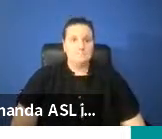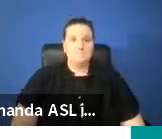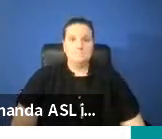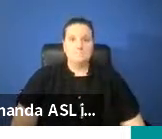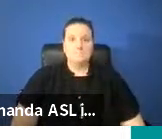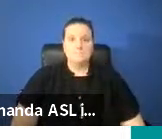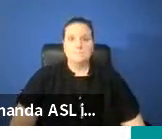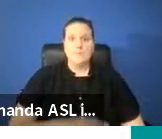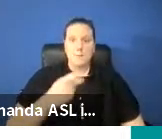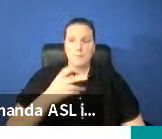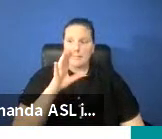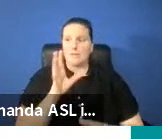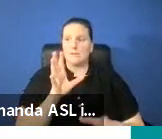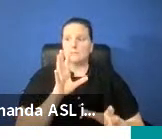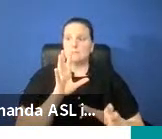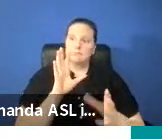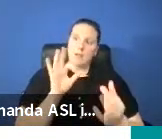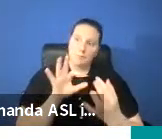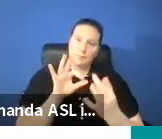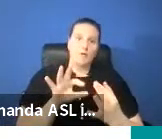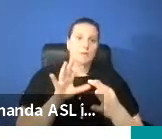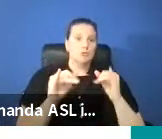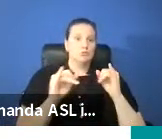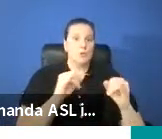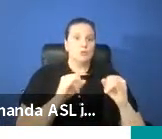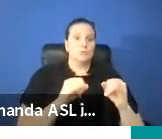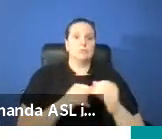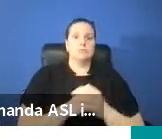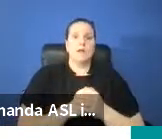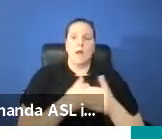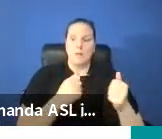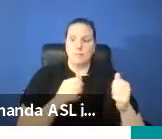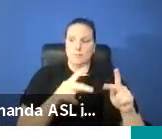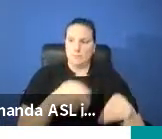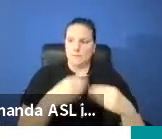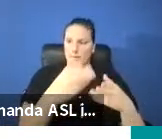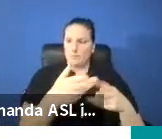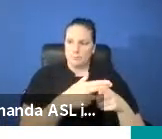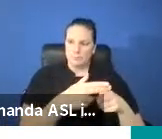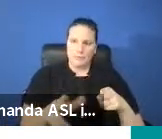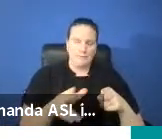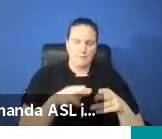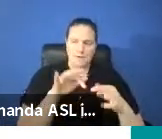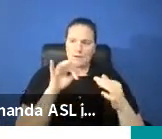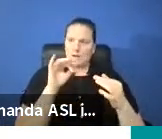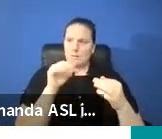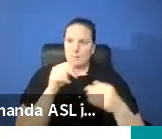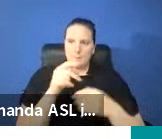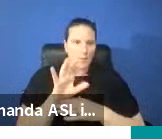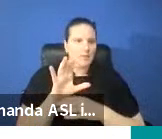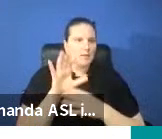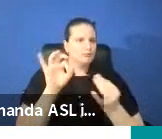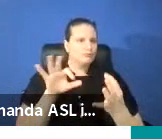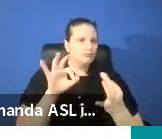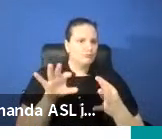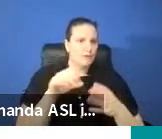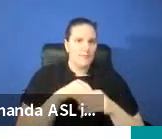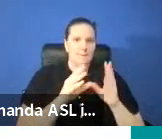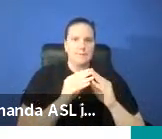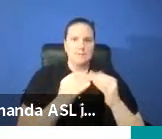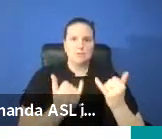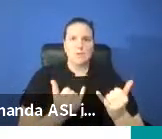Public input instructions. There will be an opportunity to provide brief public input later in the meeting today.